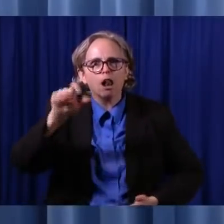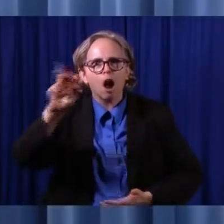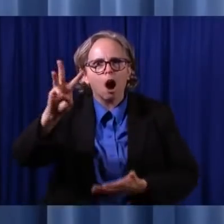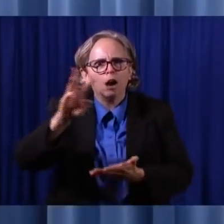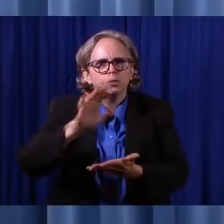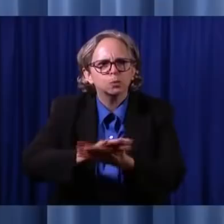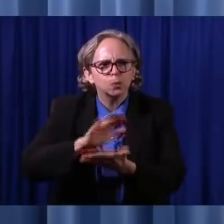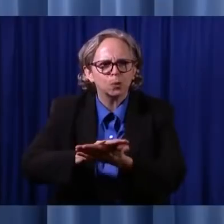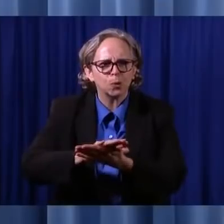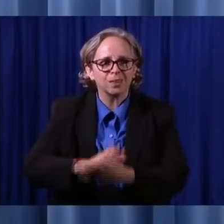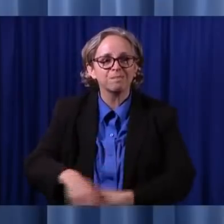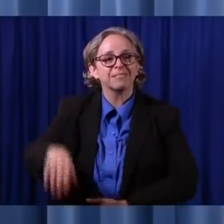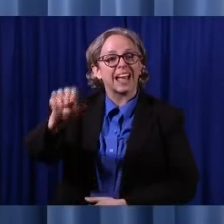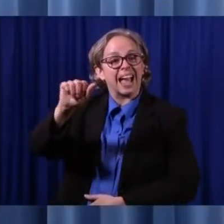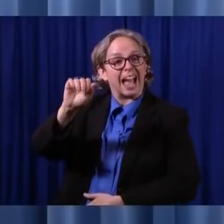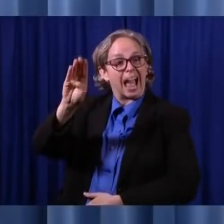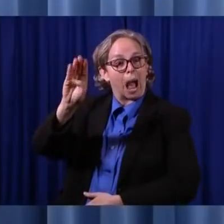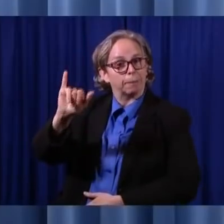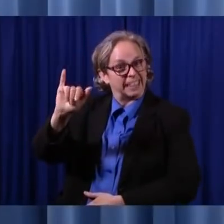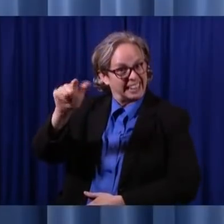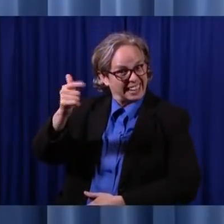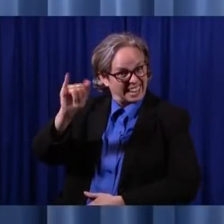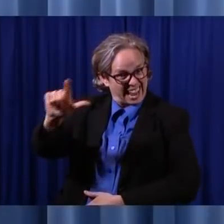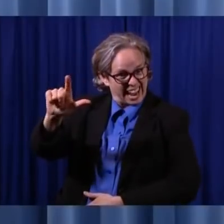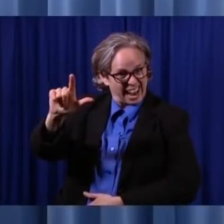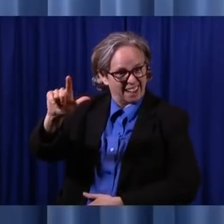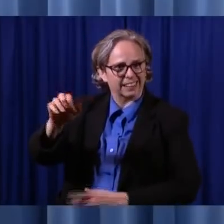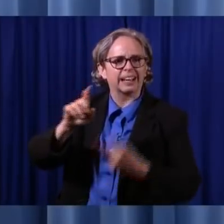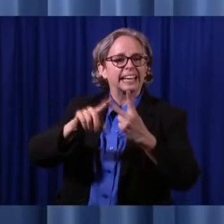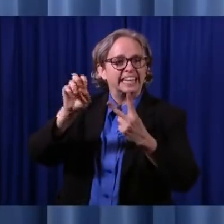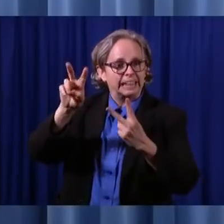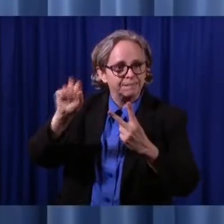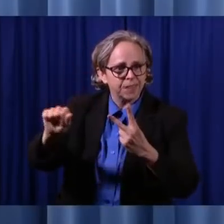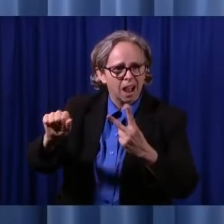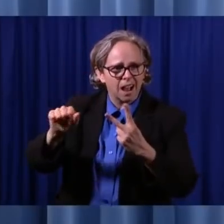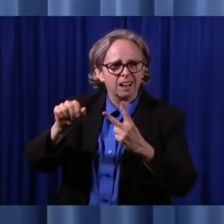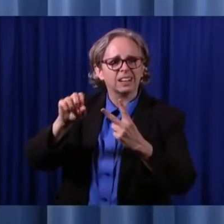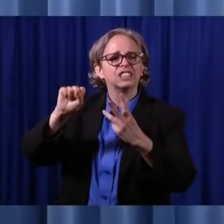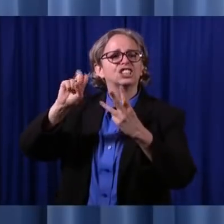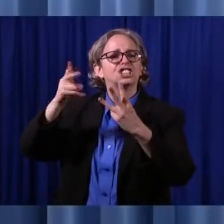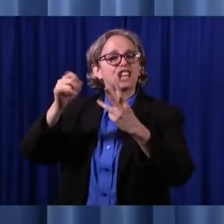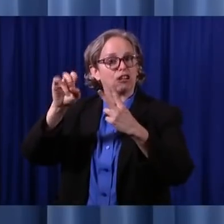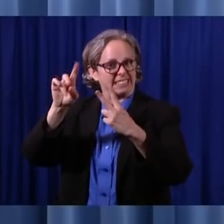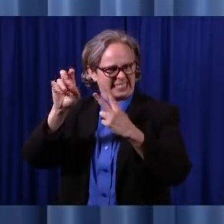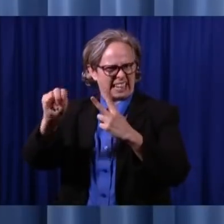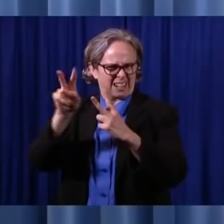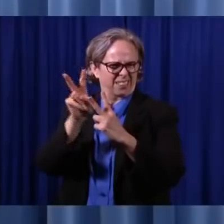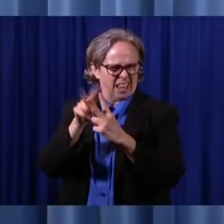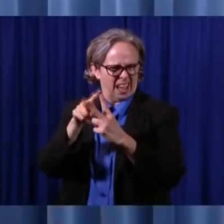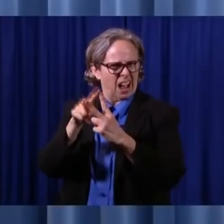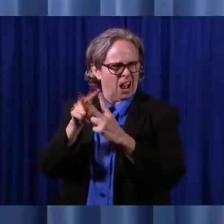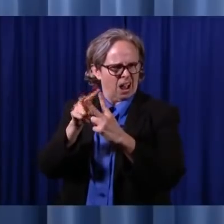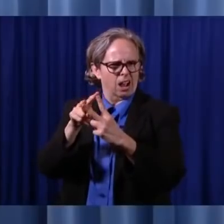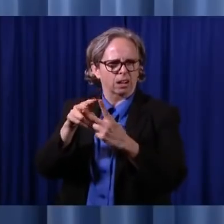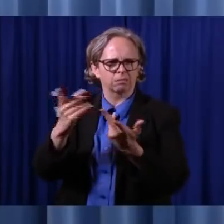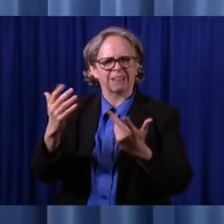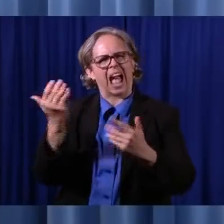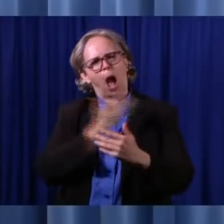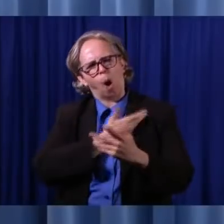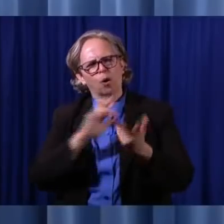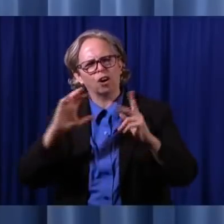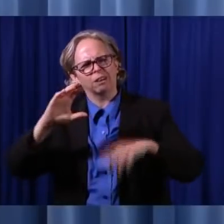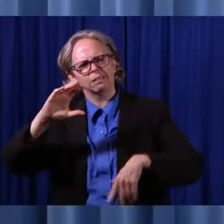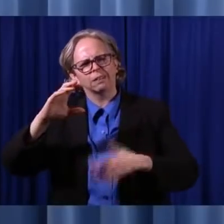Abigail Sheridan and Eva Sheridan, who were co-salutatorians, graduating from Cedarville High